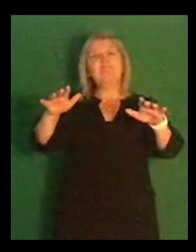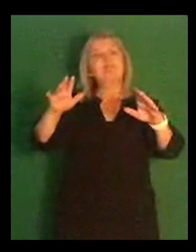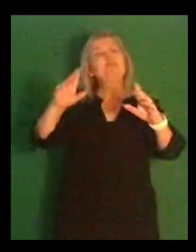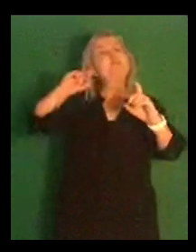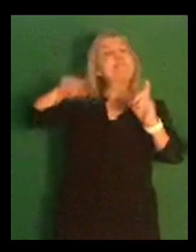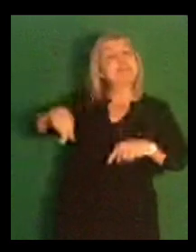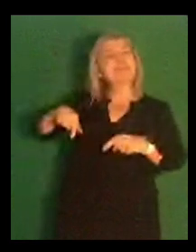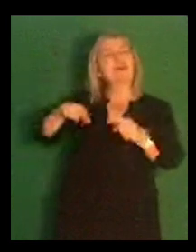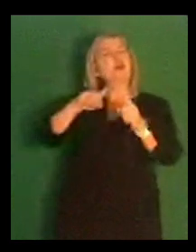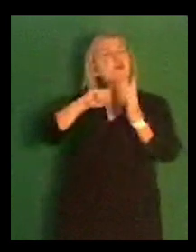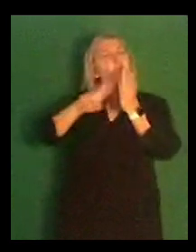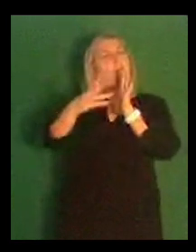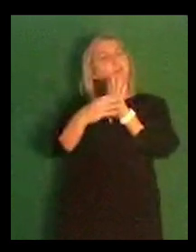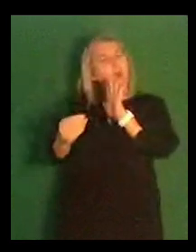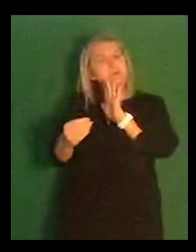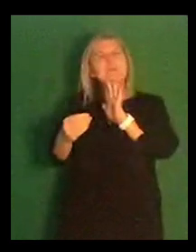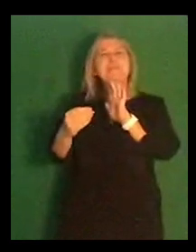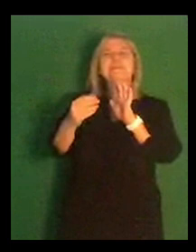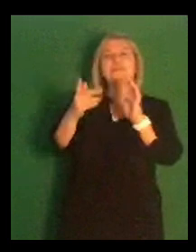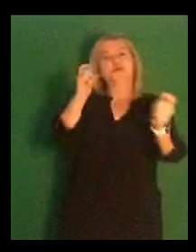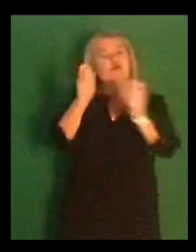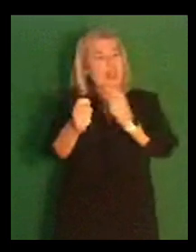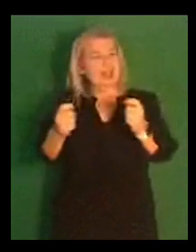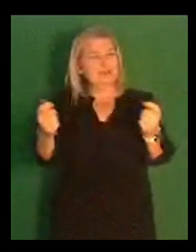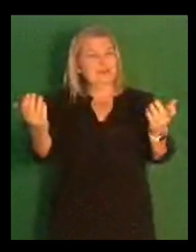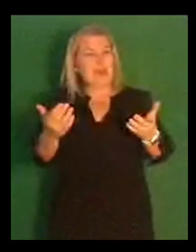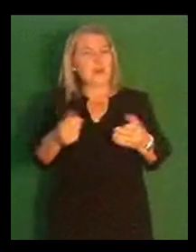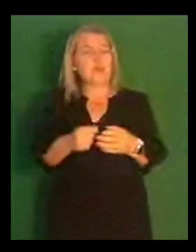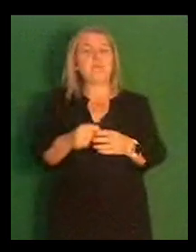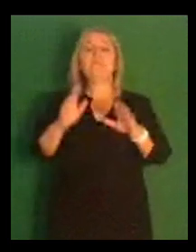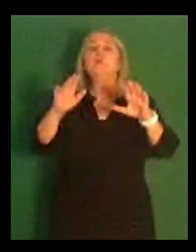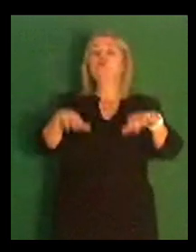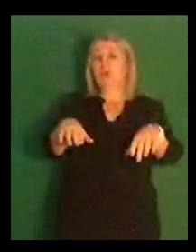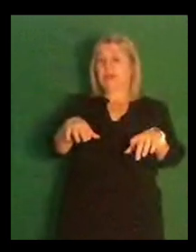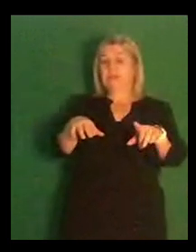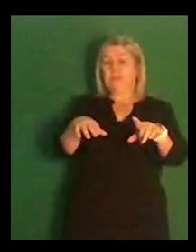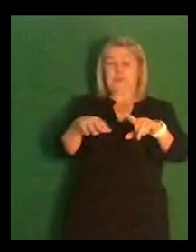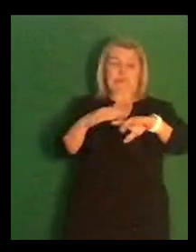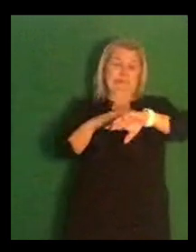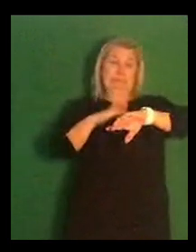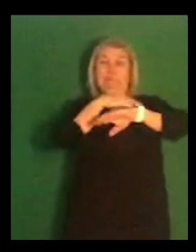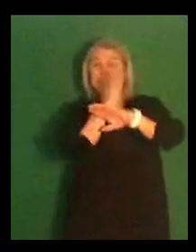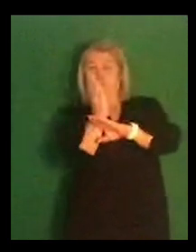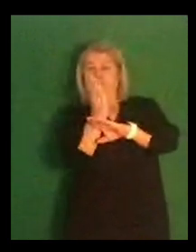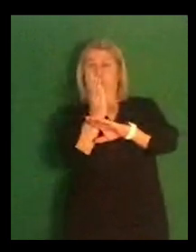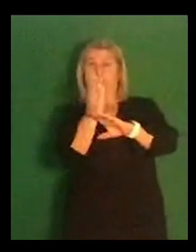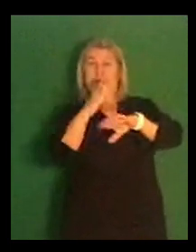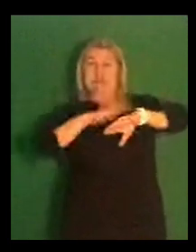way. We're almost, that's the full hour up. So I knew that would happen, that we would kind of rush